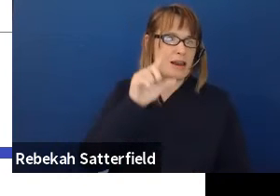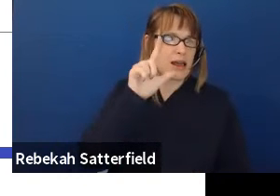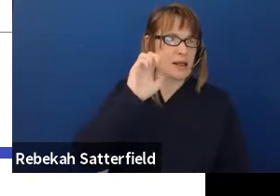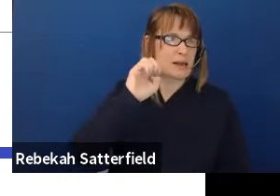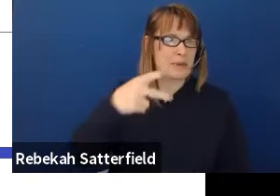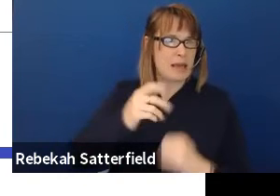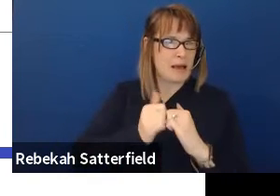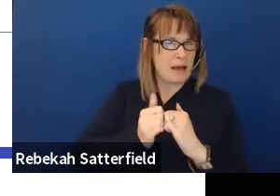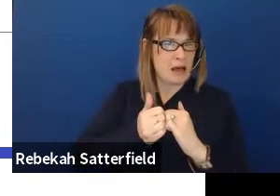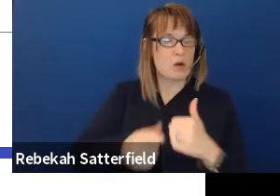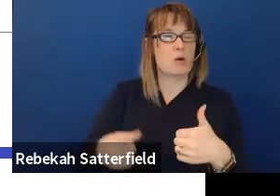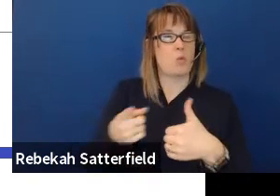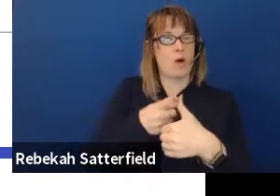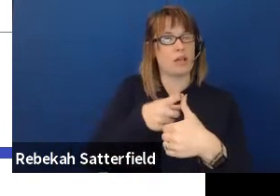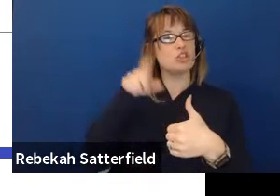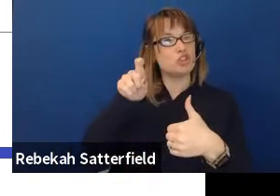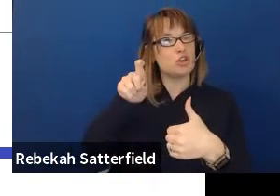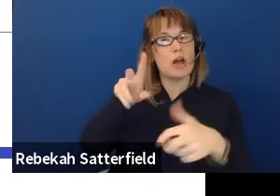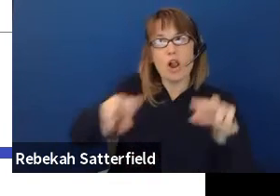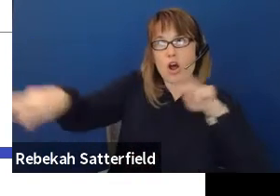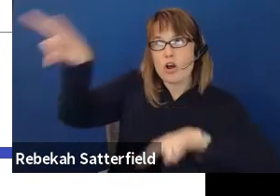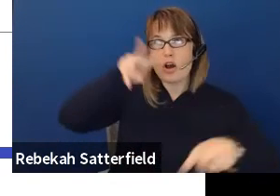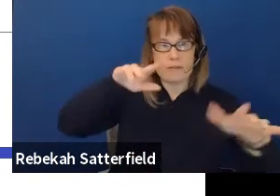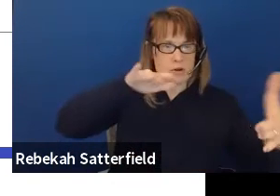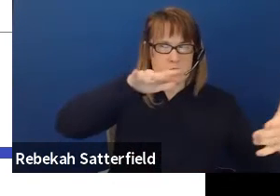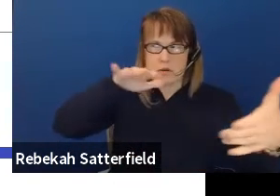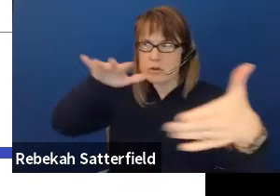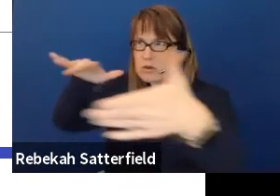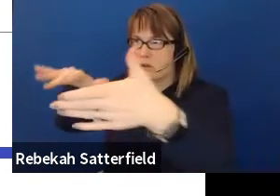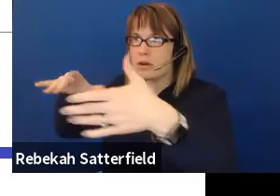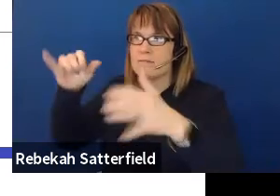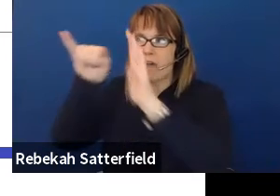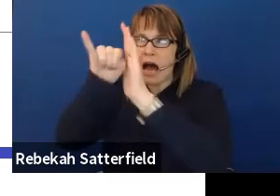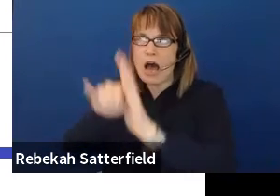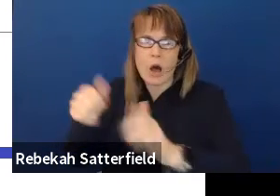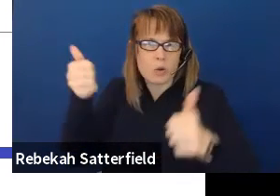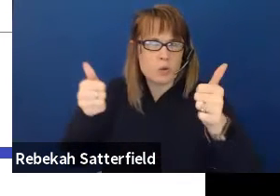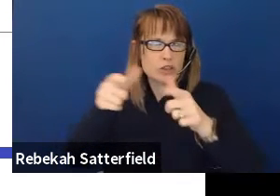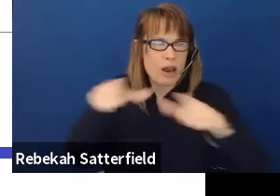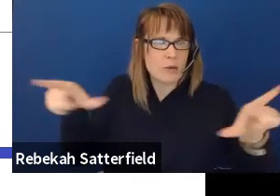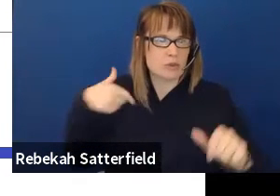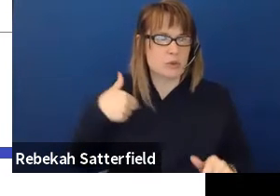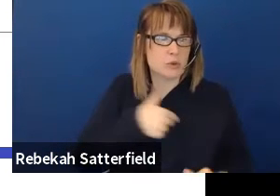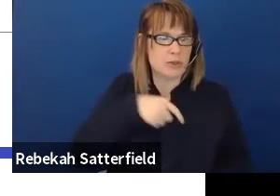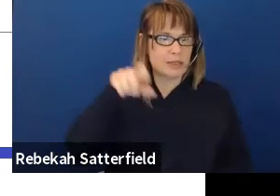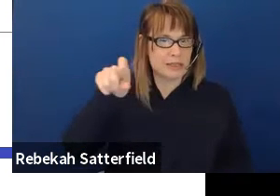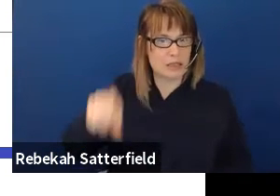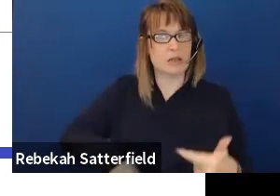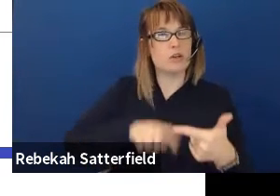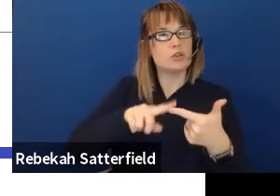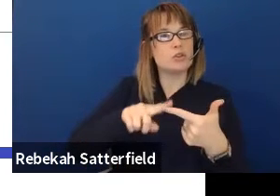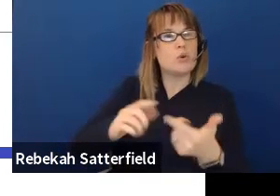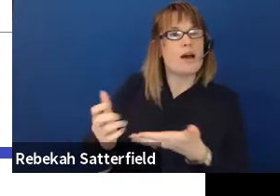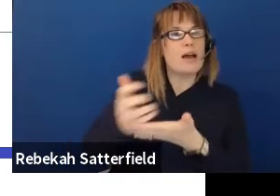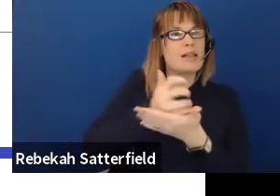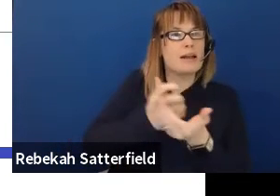1, identifying the top languages needed, 2, collecting language data at the point of entry for any